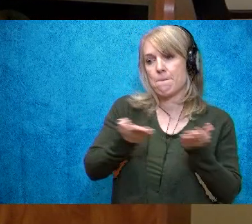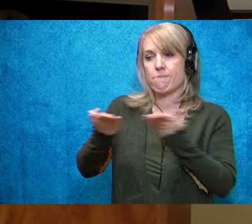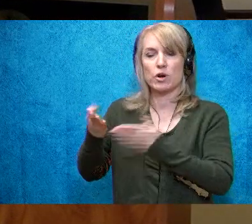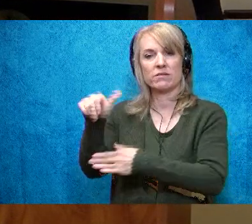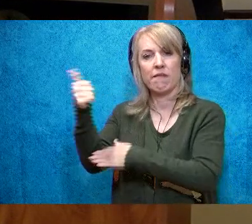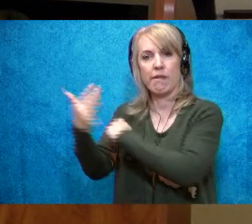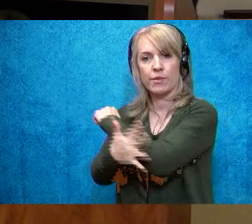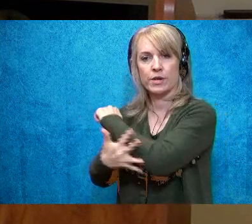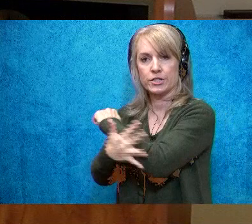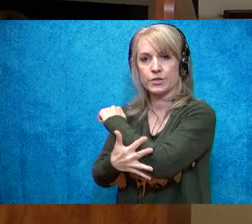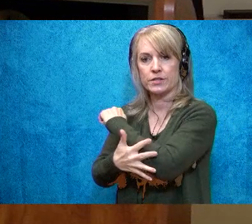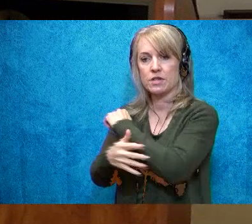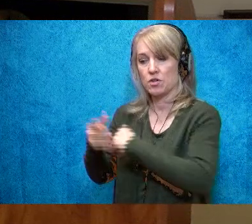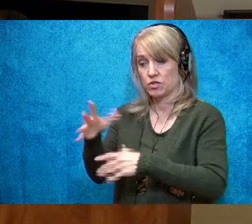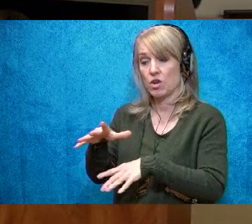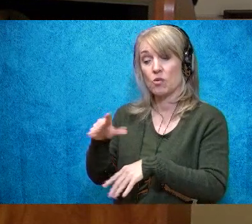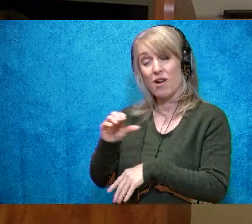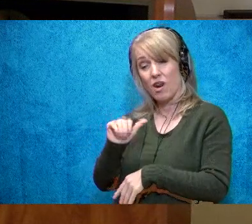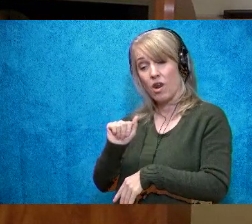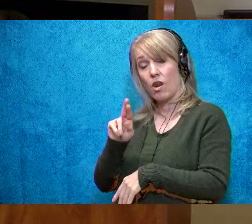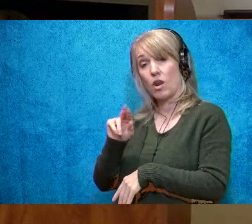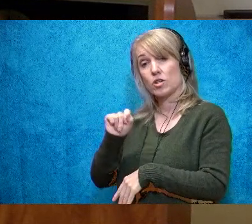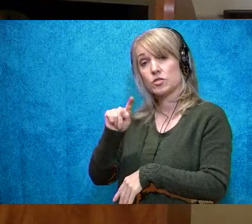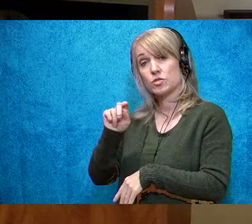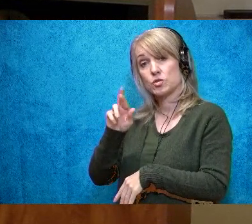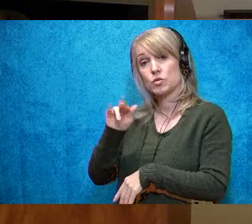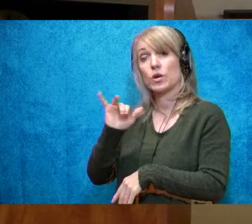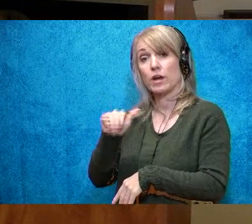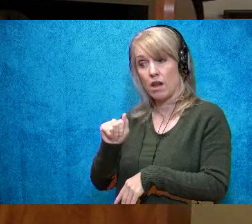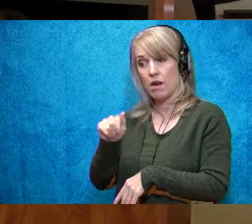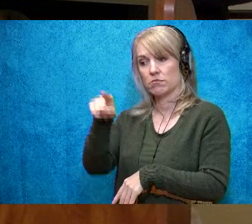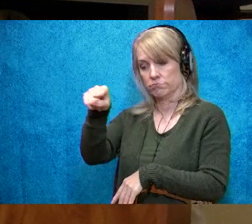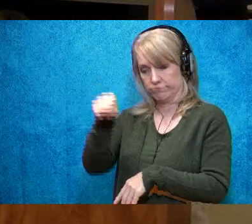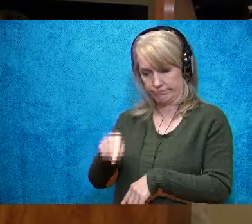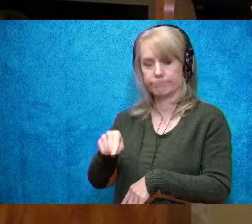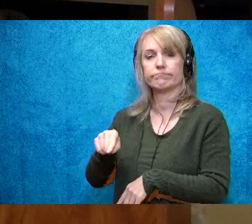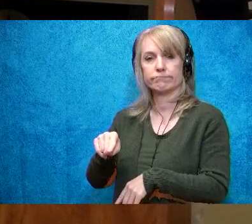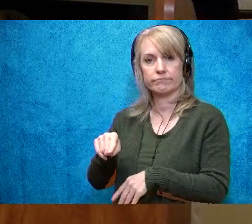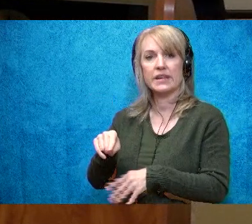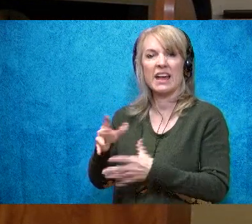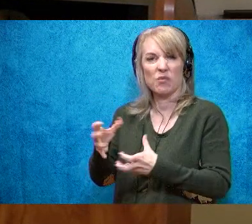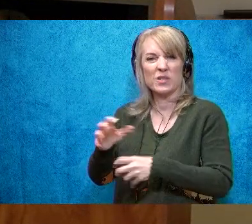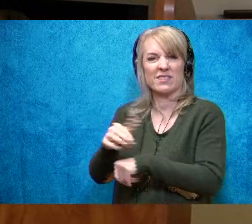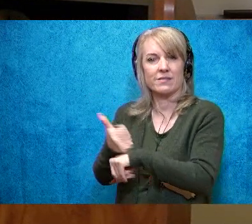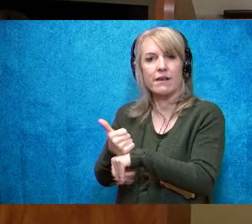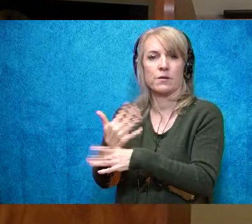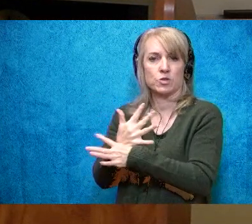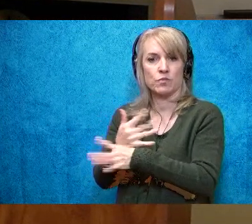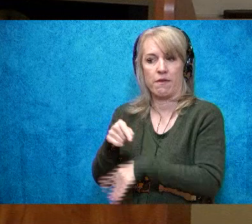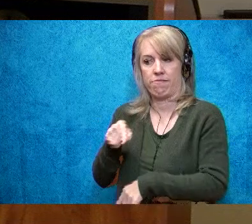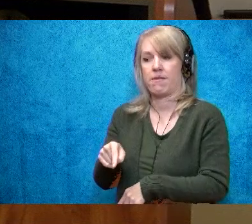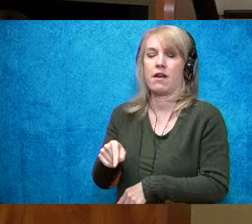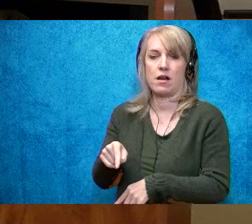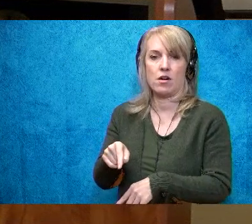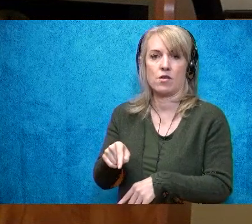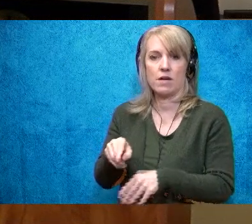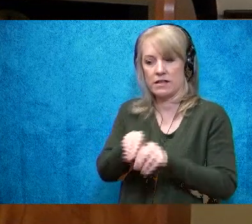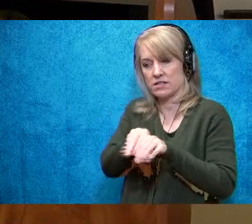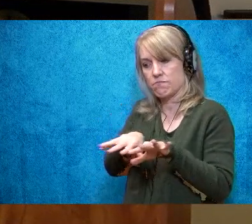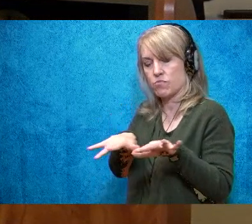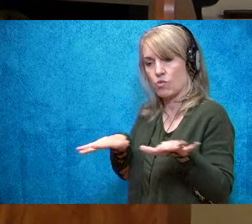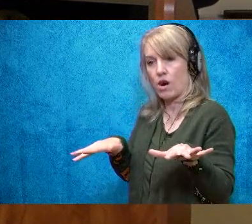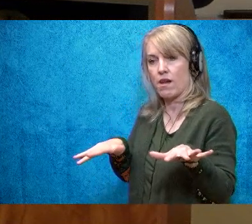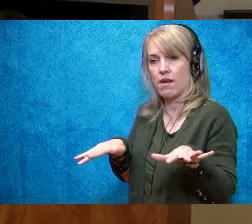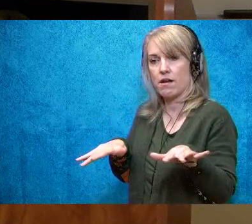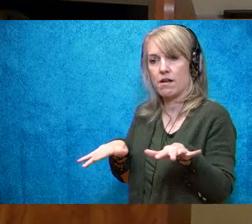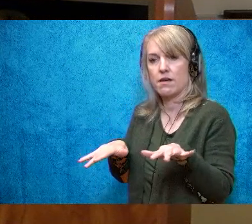he says, well, give me just the German-speaking part of Czechoslovakia, called the Sudetenland. But as you'll see, that he breaks that promise to just